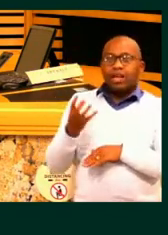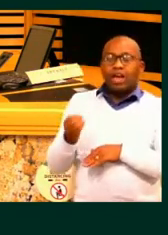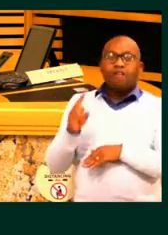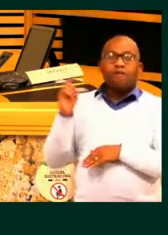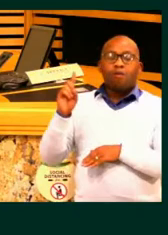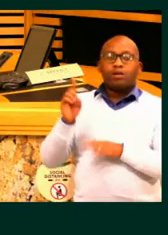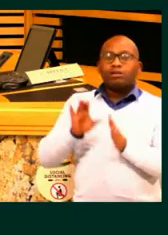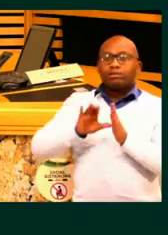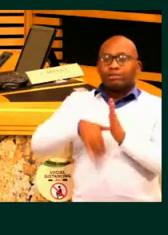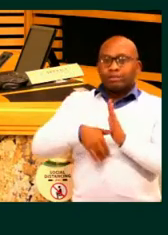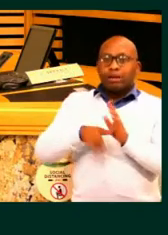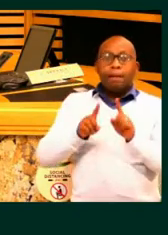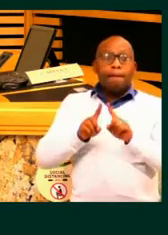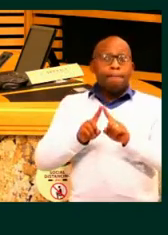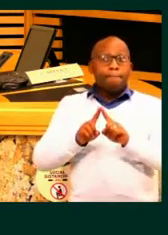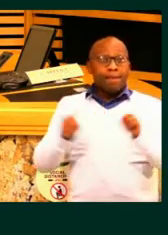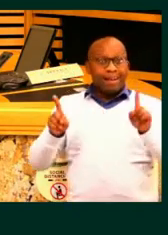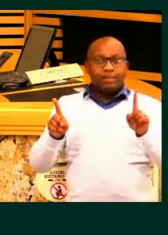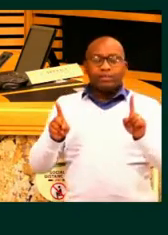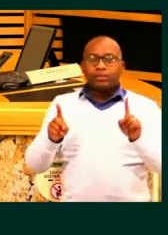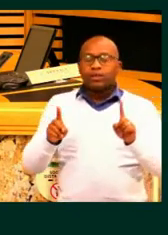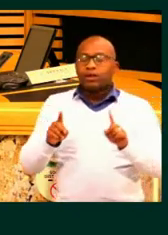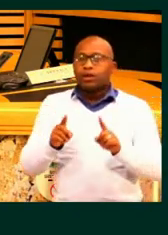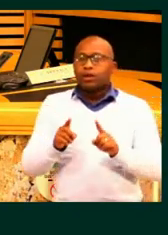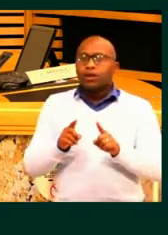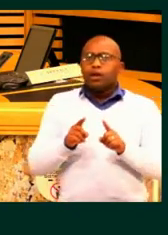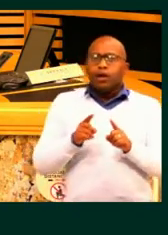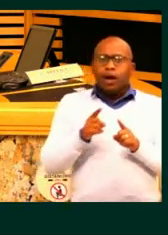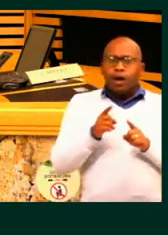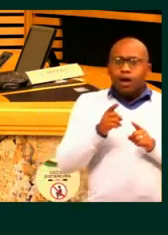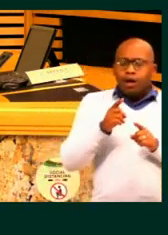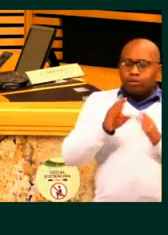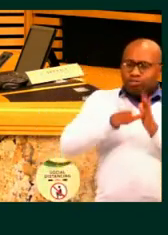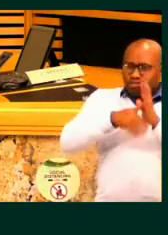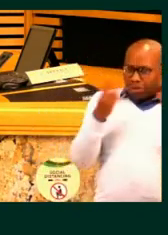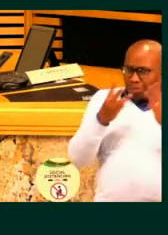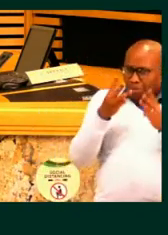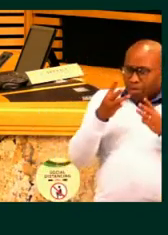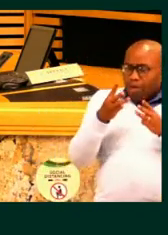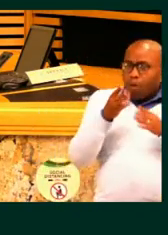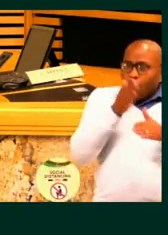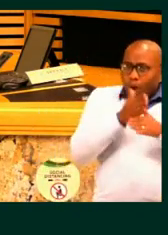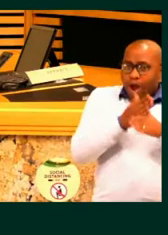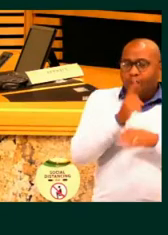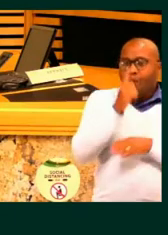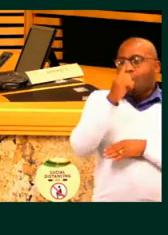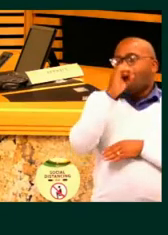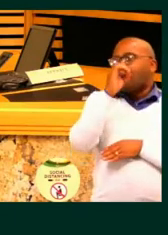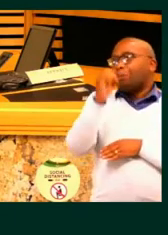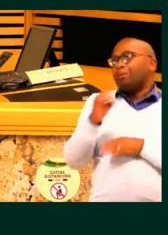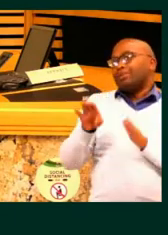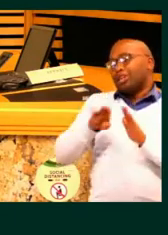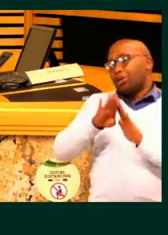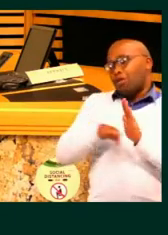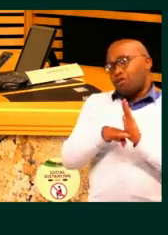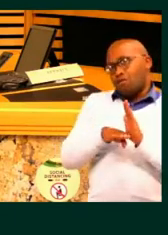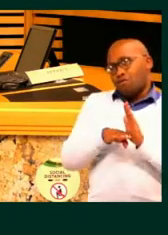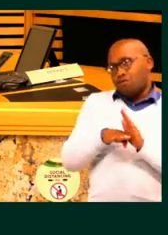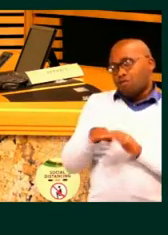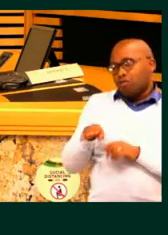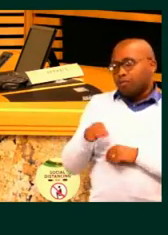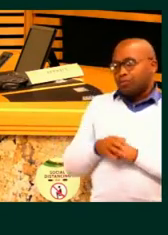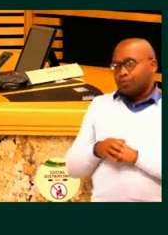1% of people employed in this country are those with disabilities according to the